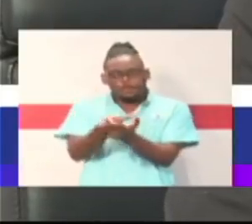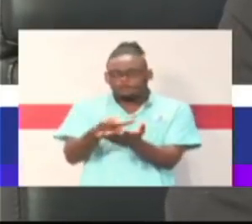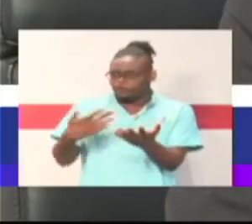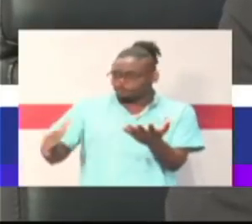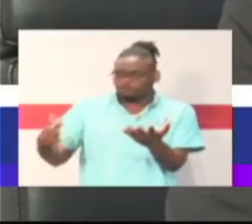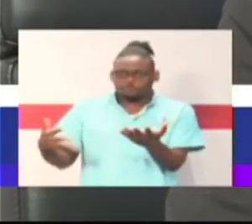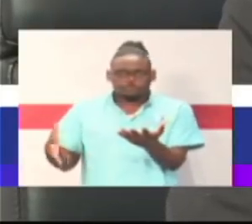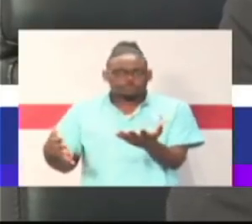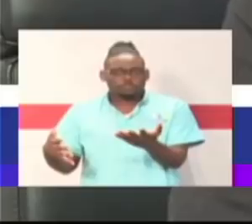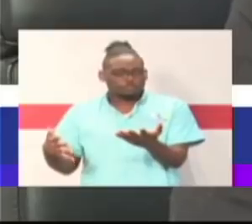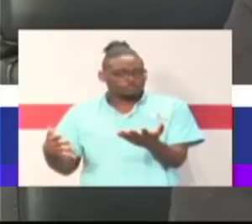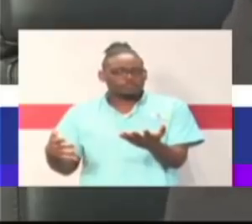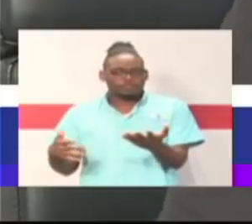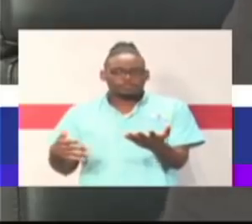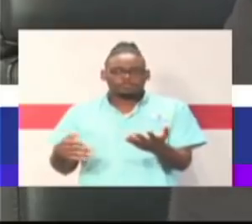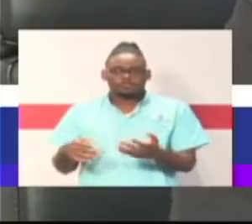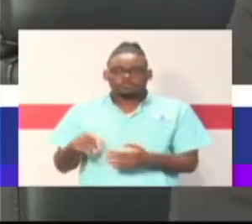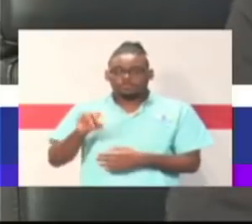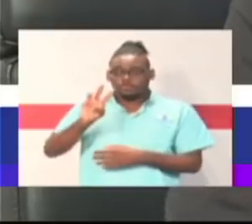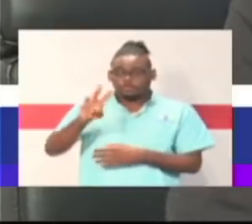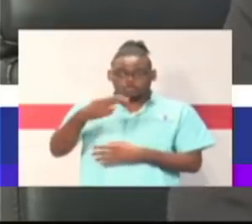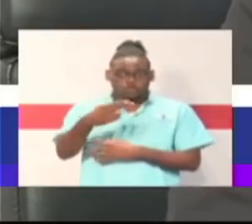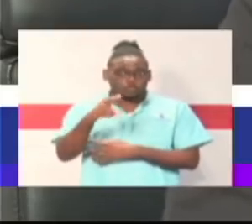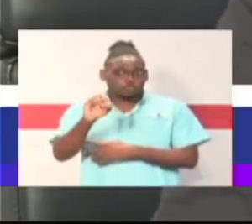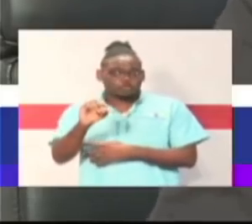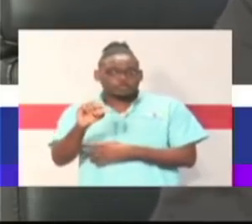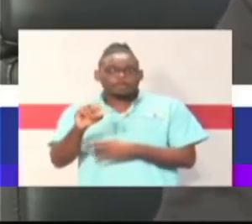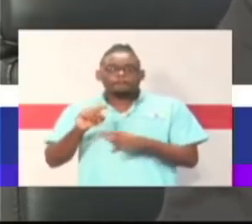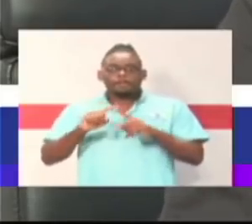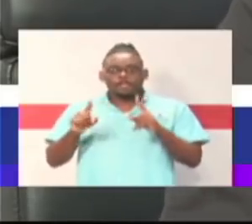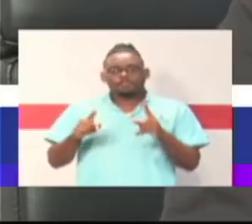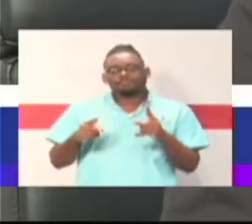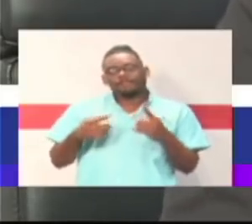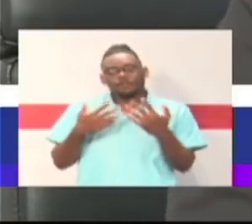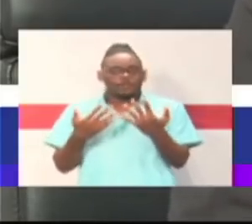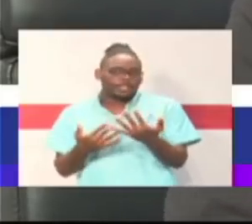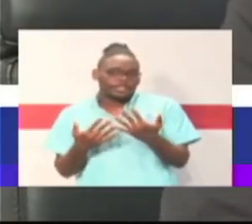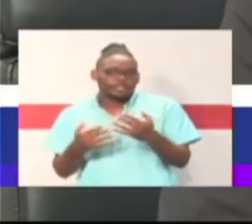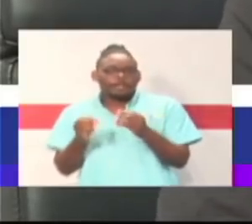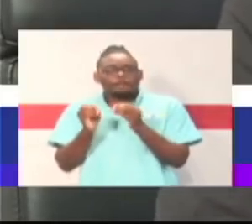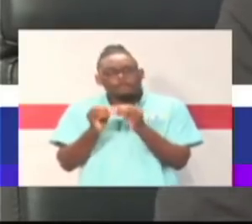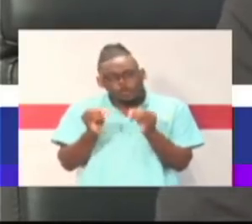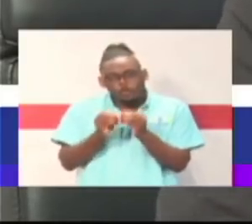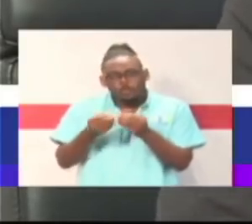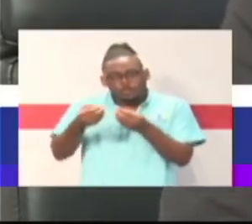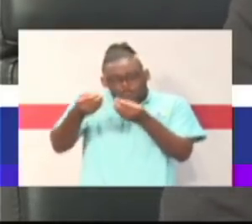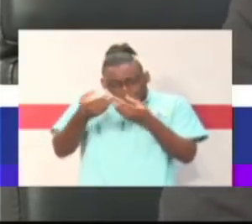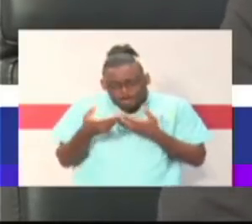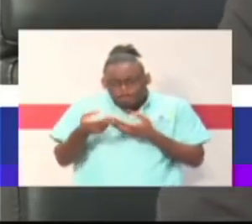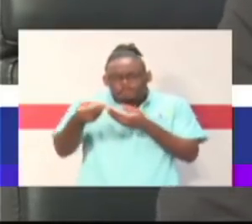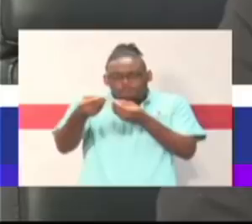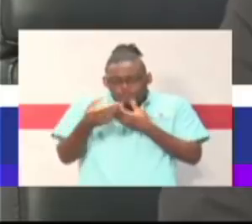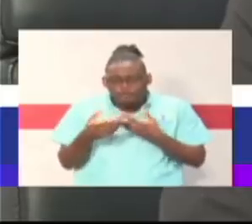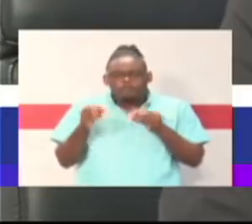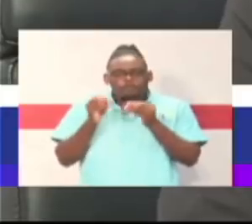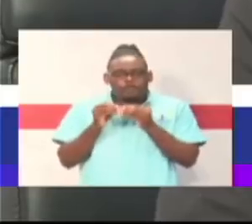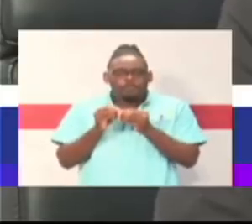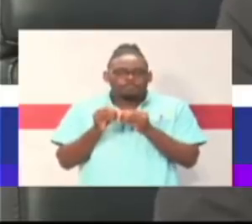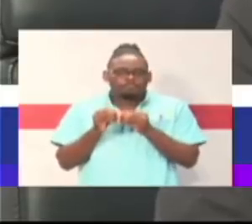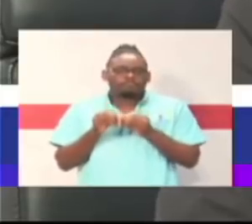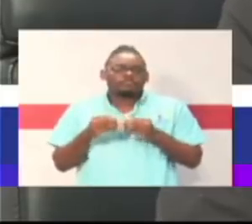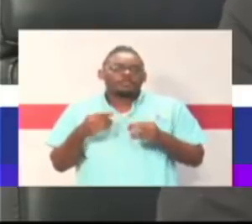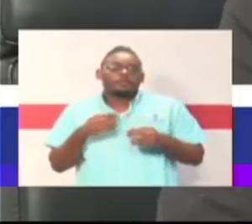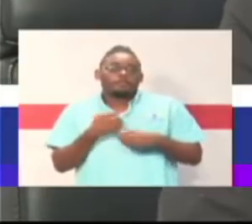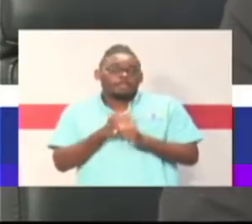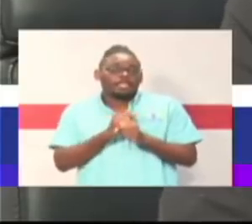awaiting data, and of course we were awaiting vaccines on the ground. So last week we actually reached to that